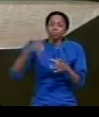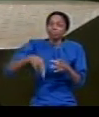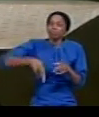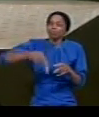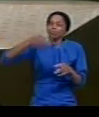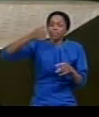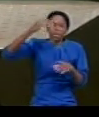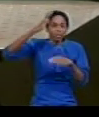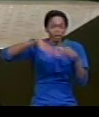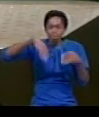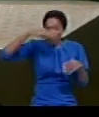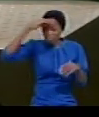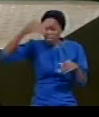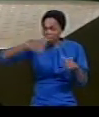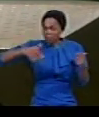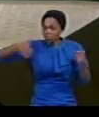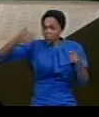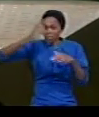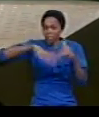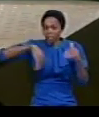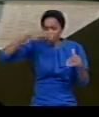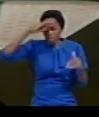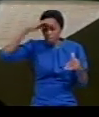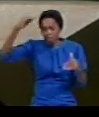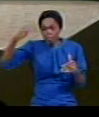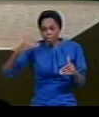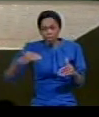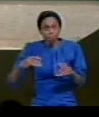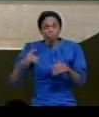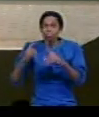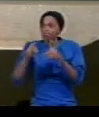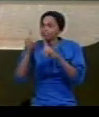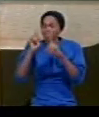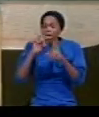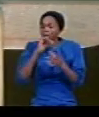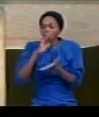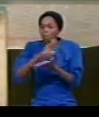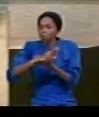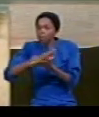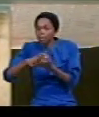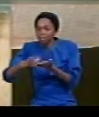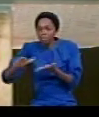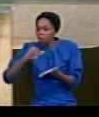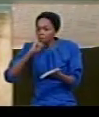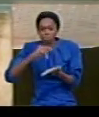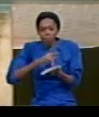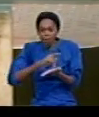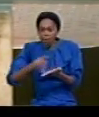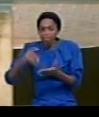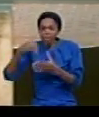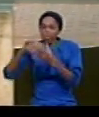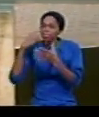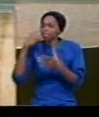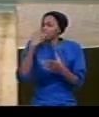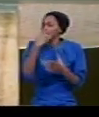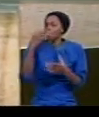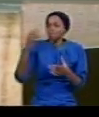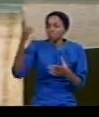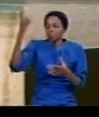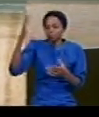higher than men, greater than men, they are not clean, they are not pure in his sight.